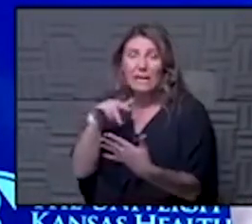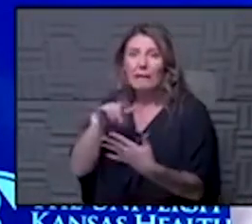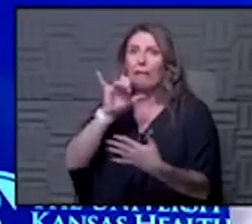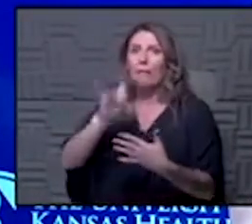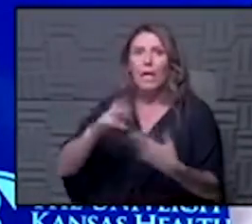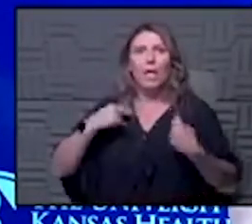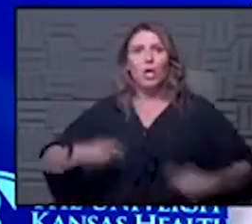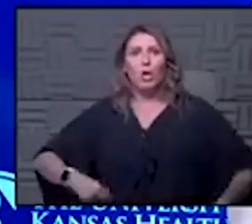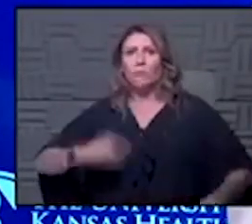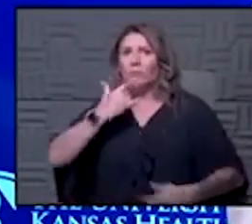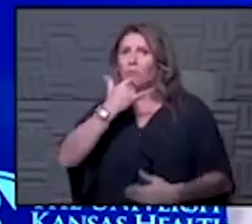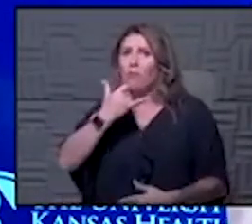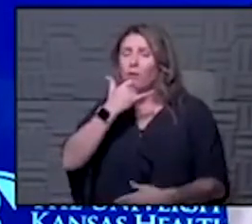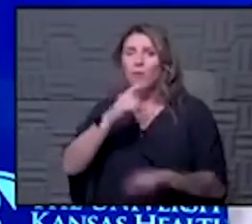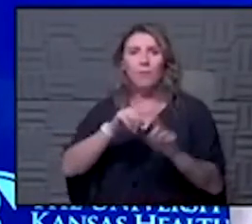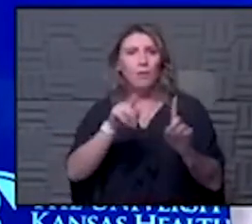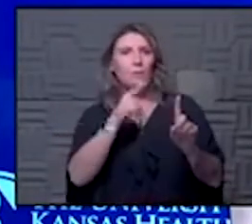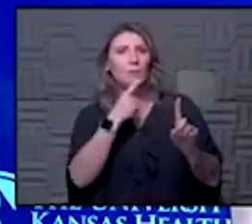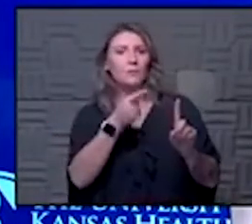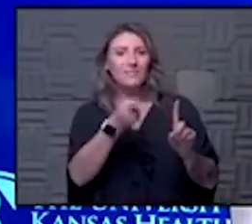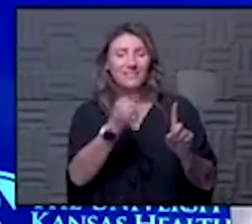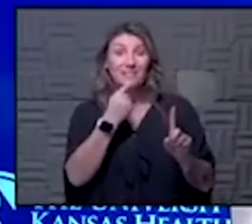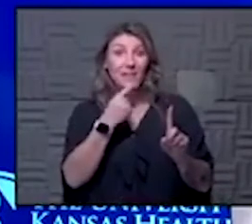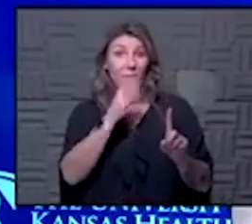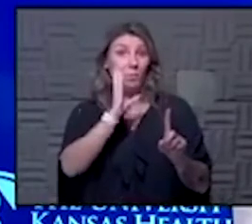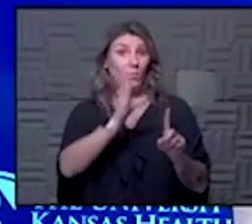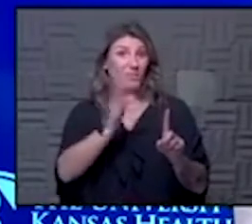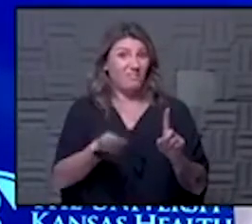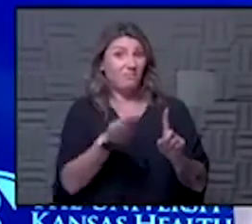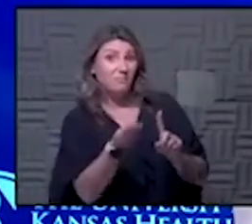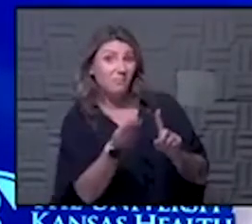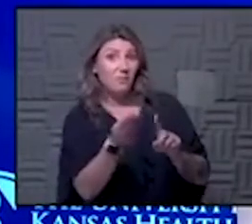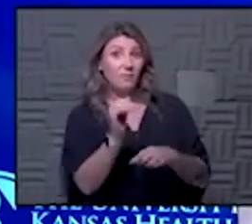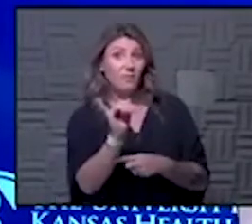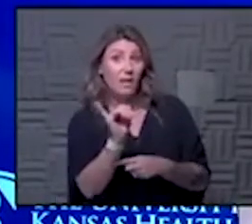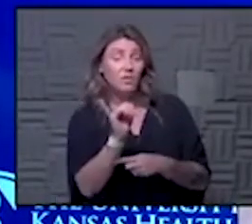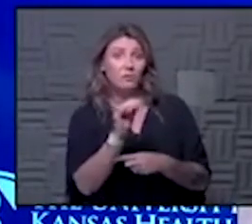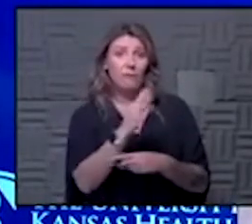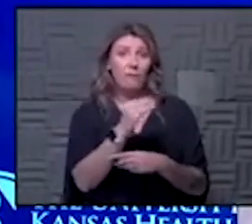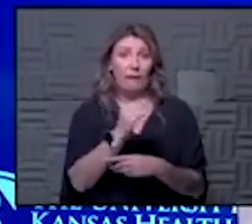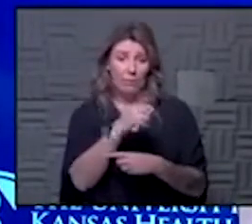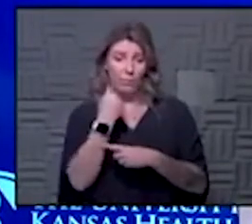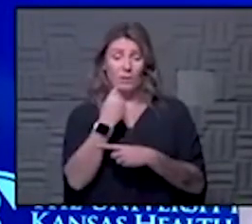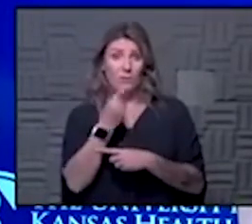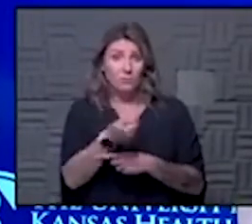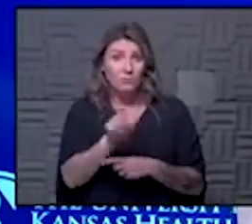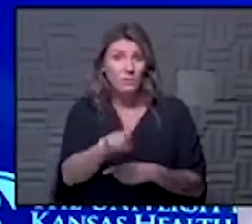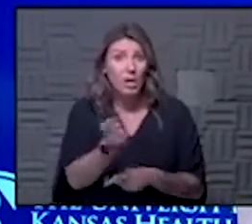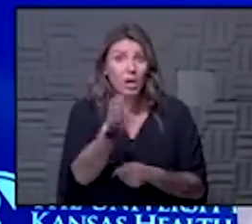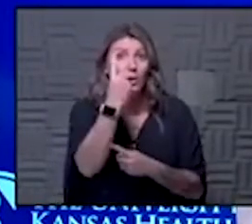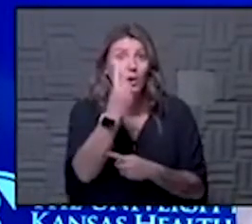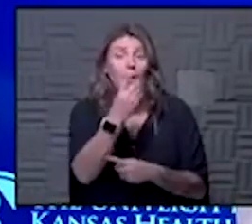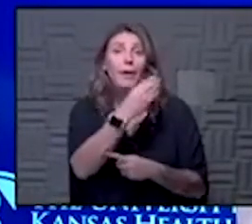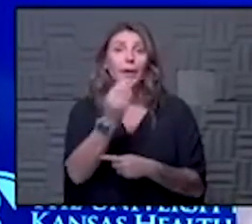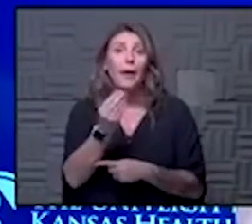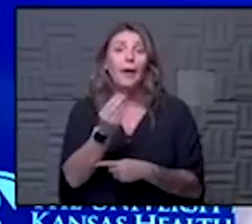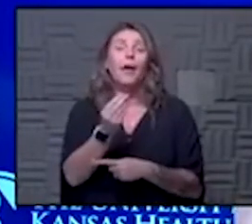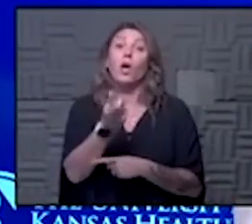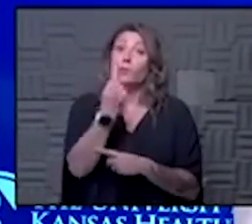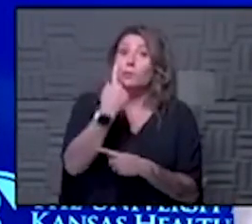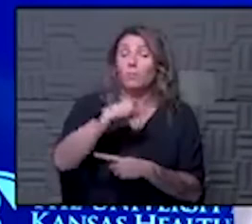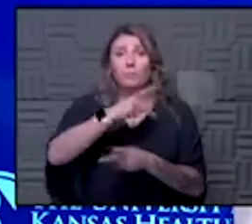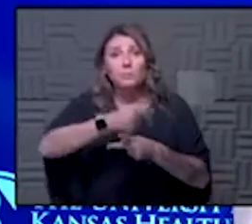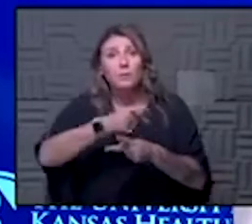but if you say to somebody we're going to subject you to this and here's the risks that we understand them we can make you sick but we're also going to take care of you if get sick